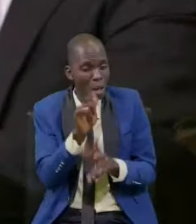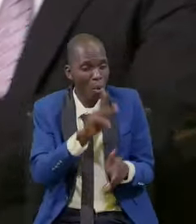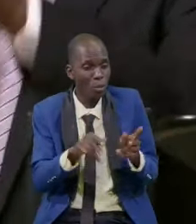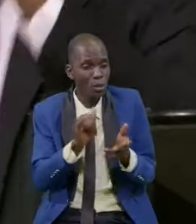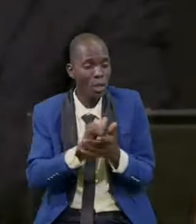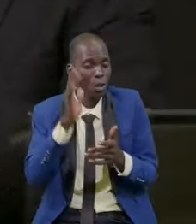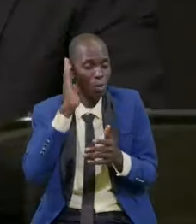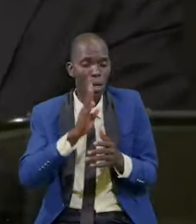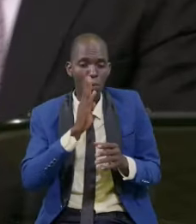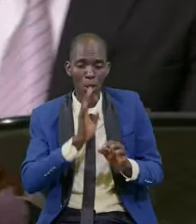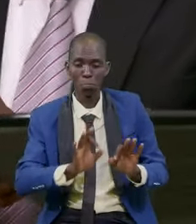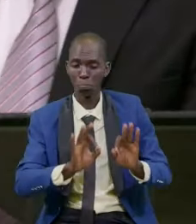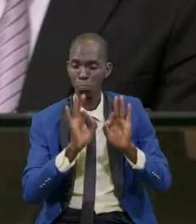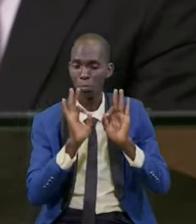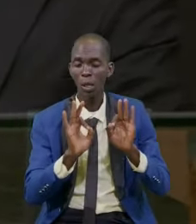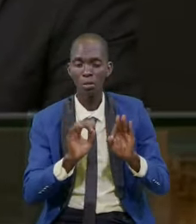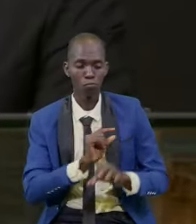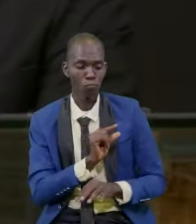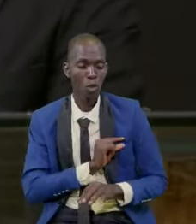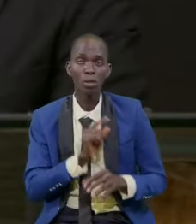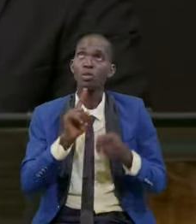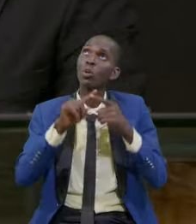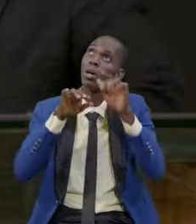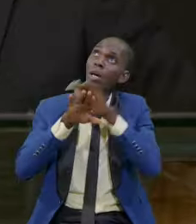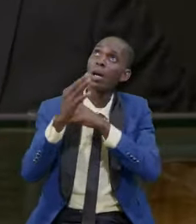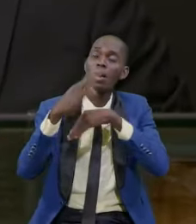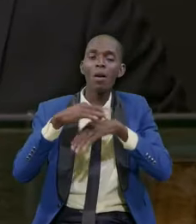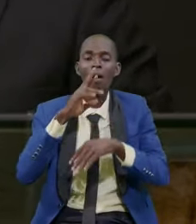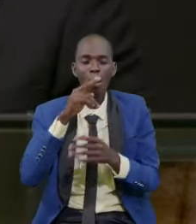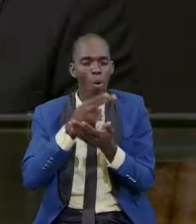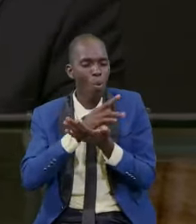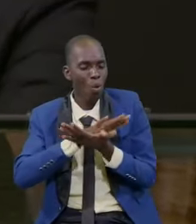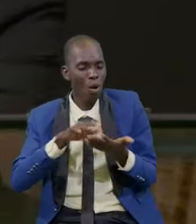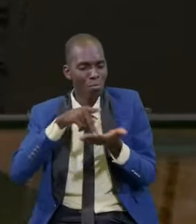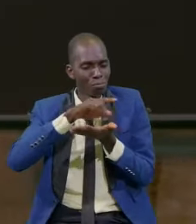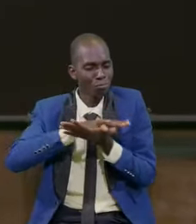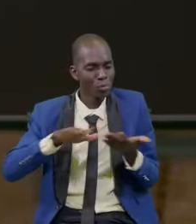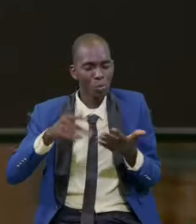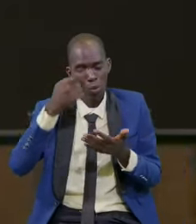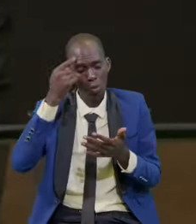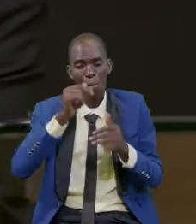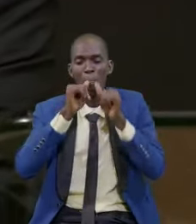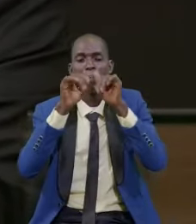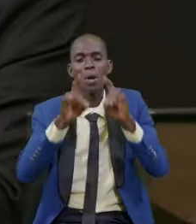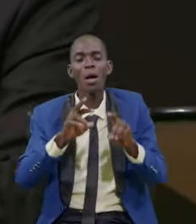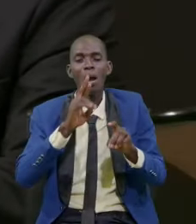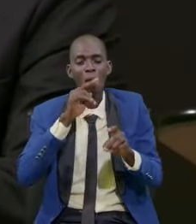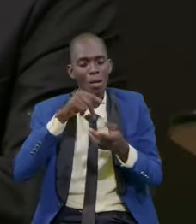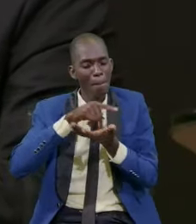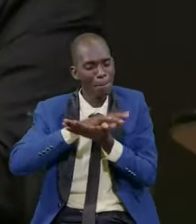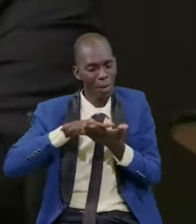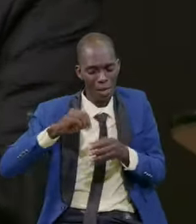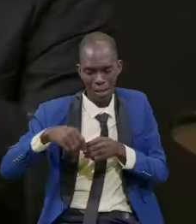comes, that the people that are holy and pure, blessed, are the pure in heart and pure in speech. For they